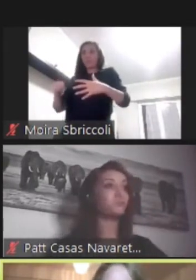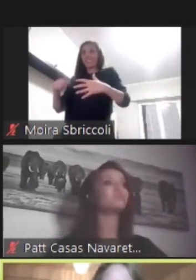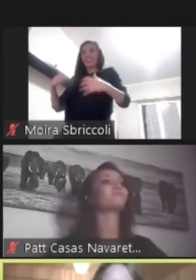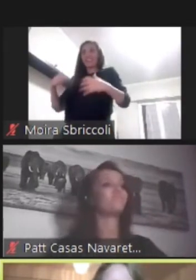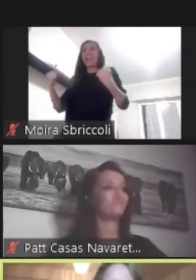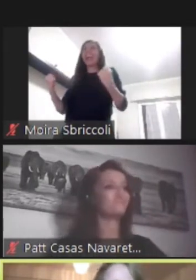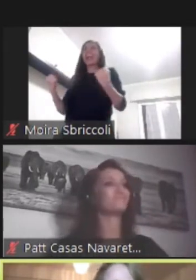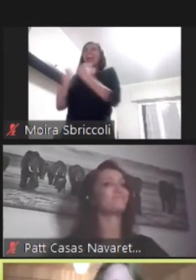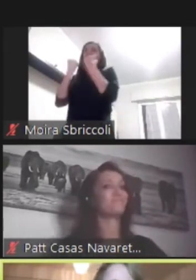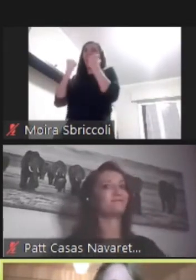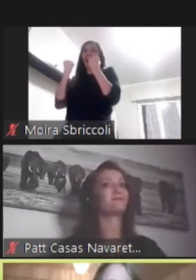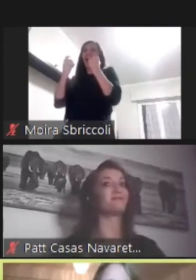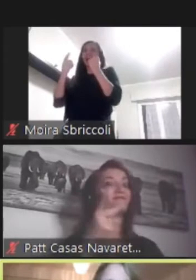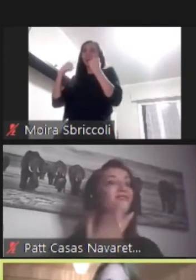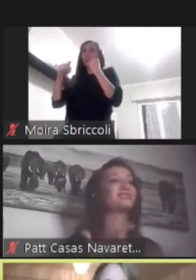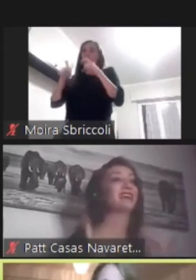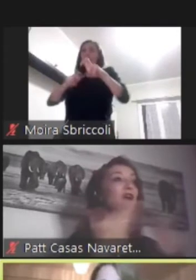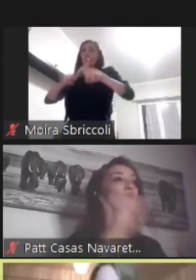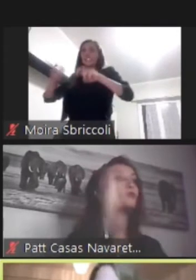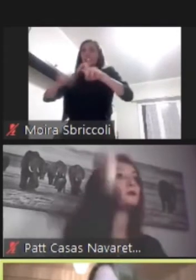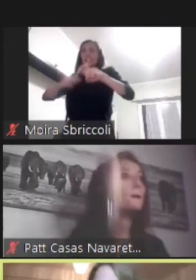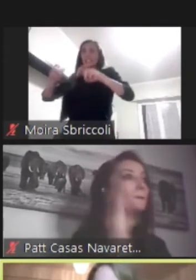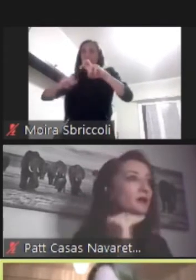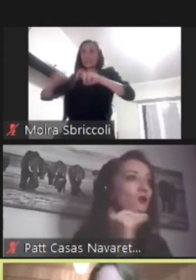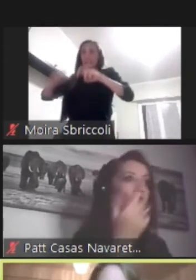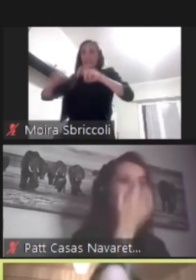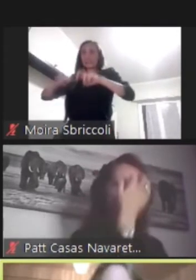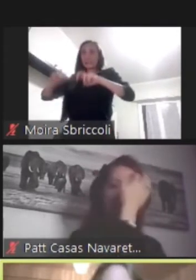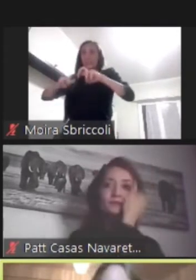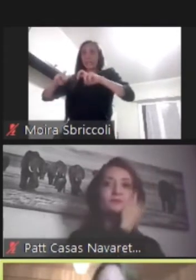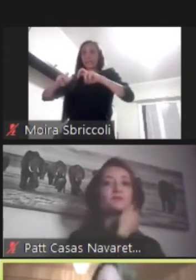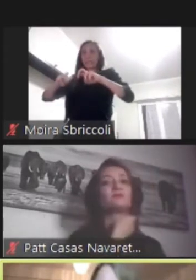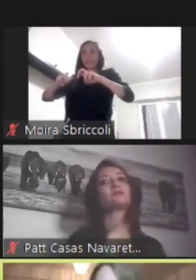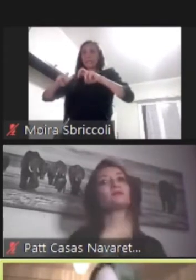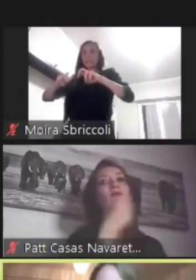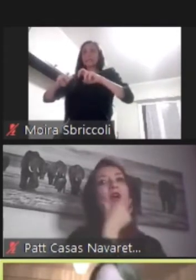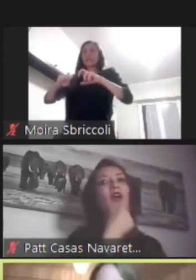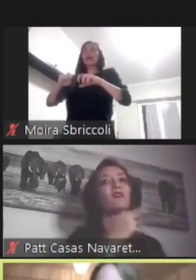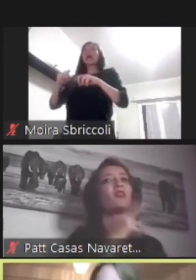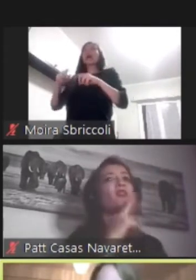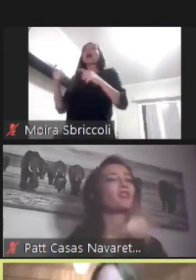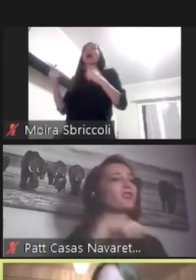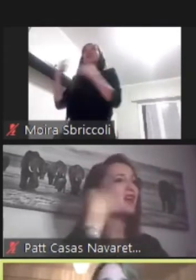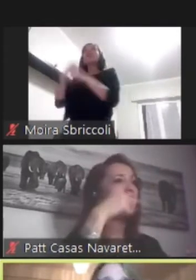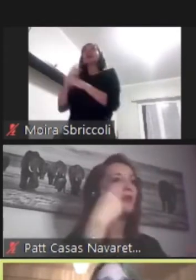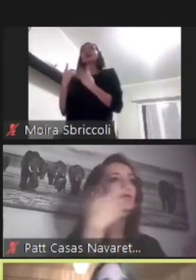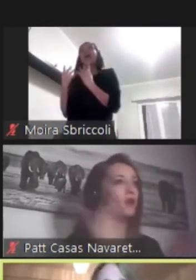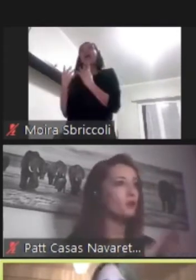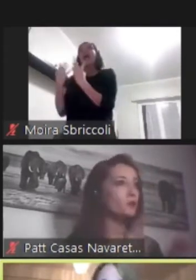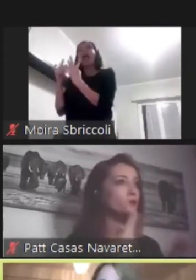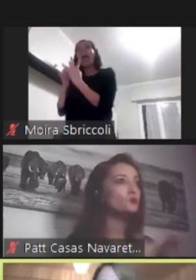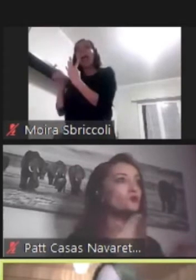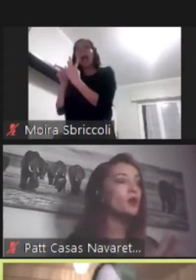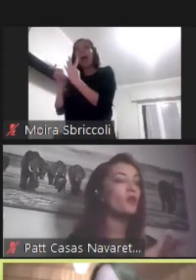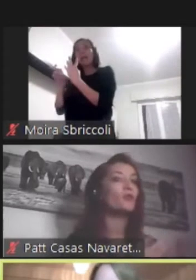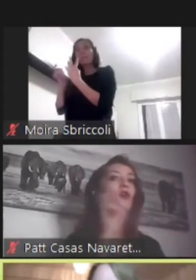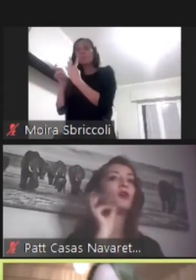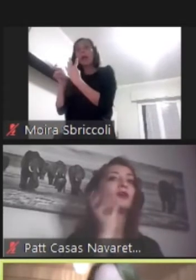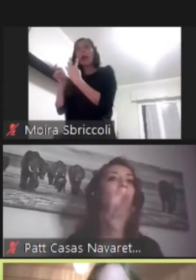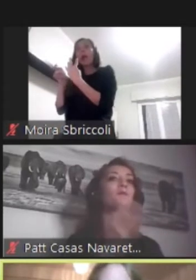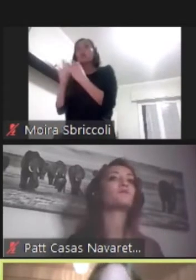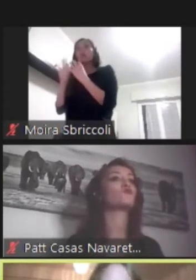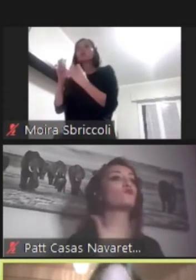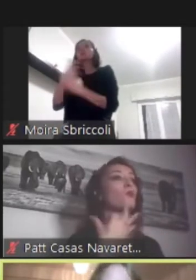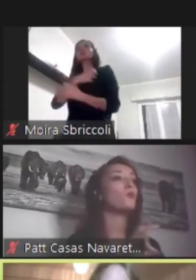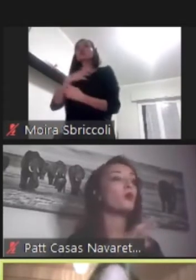proven to reduce the cortisol levels. And there's a lot of good science